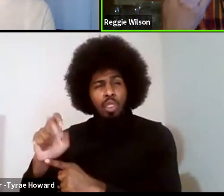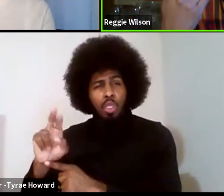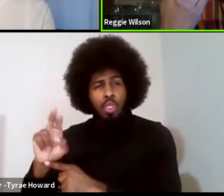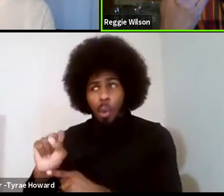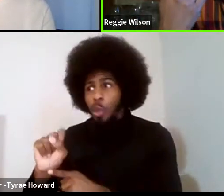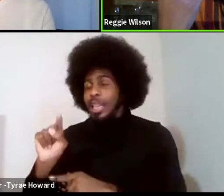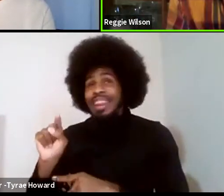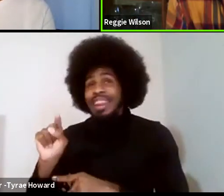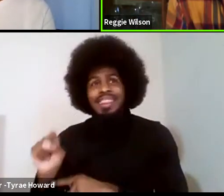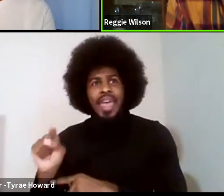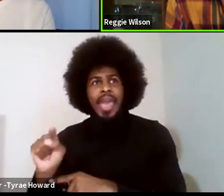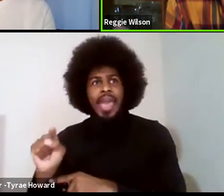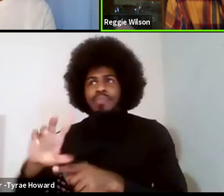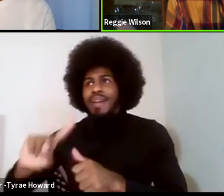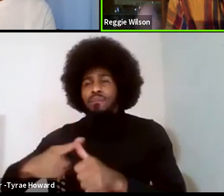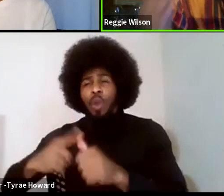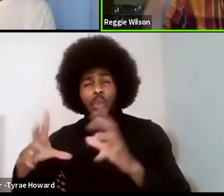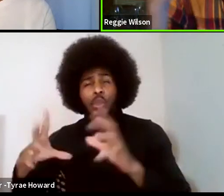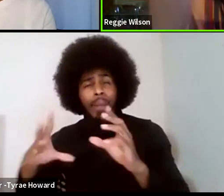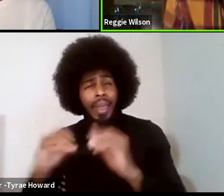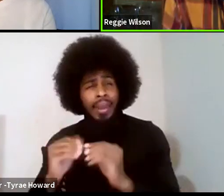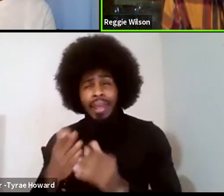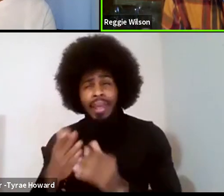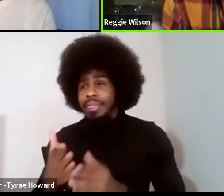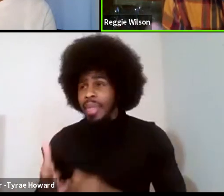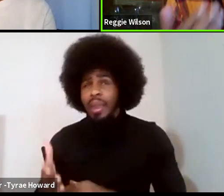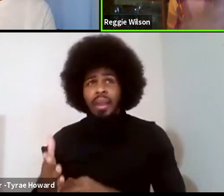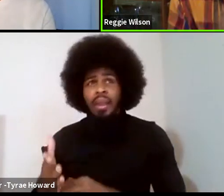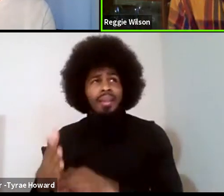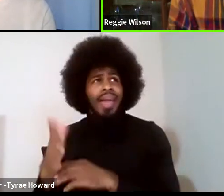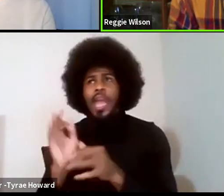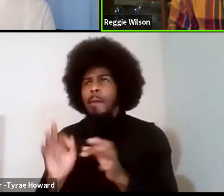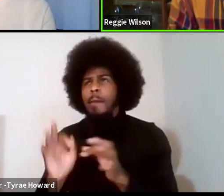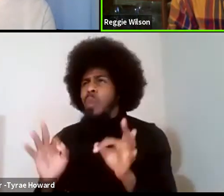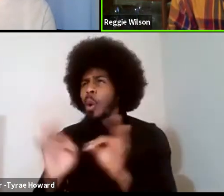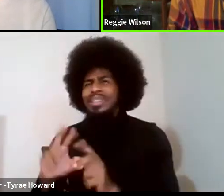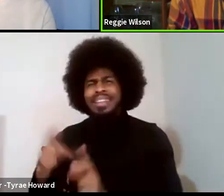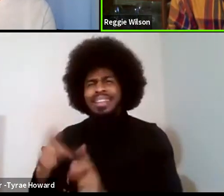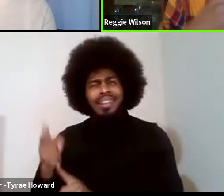Black female bishop in the Episcopal Church being ordained at this church,